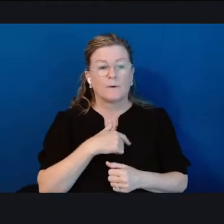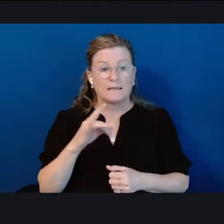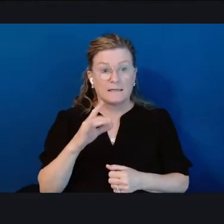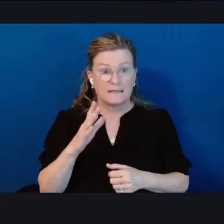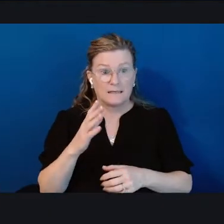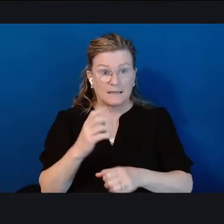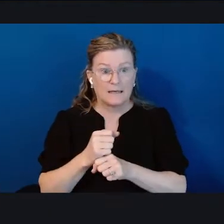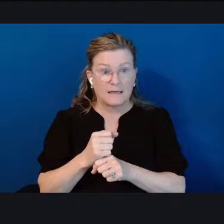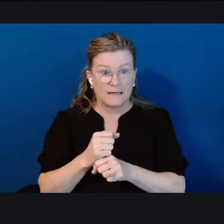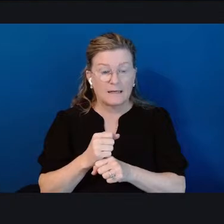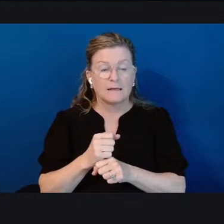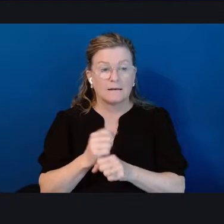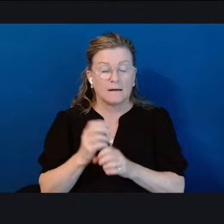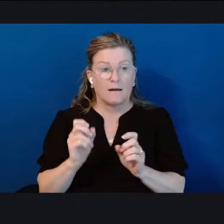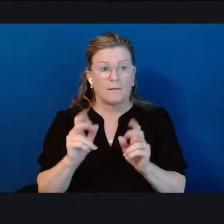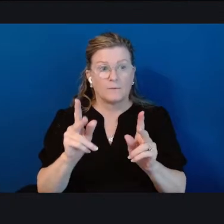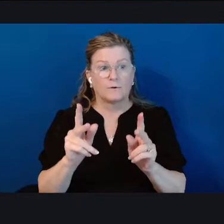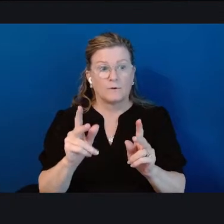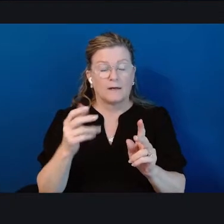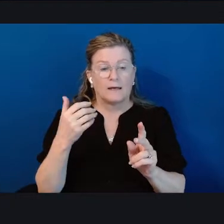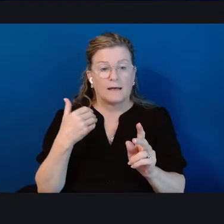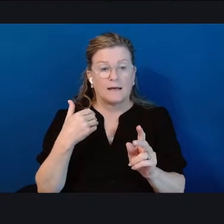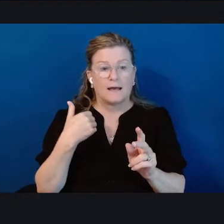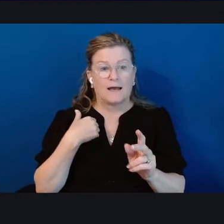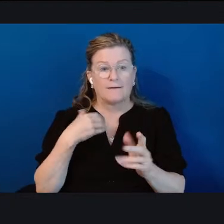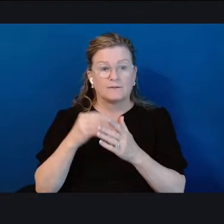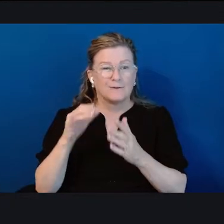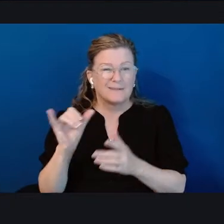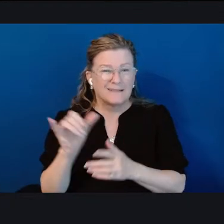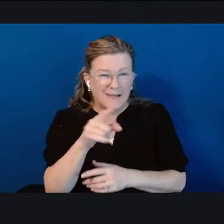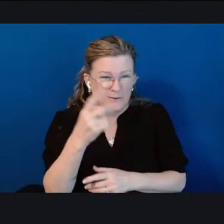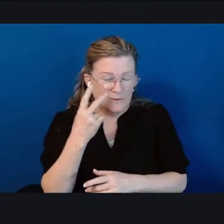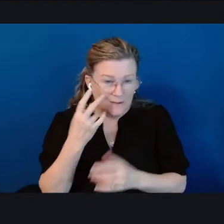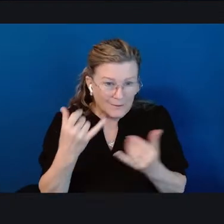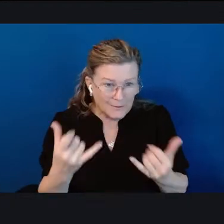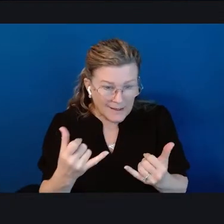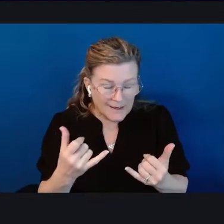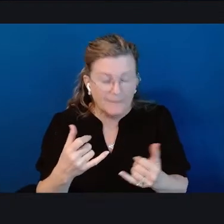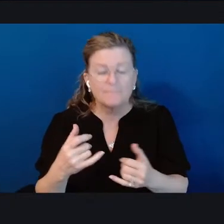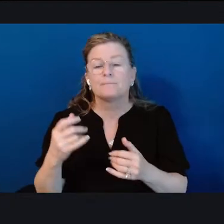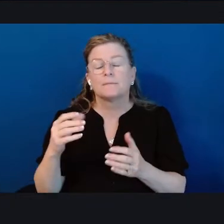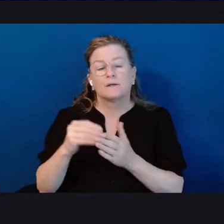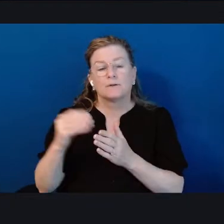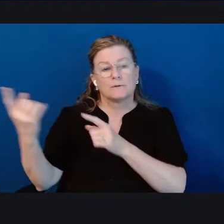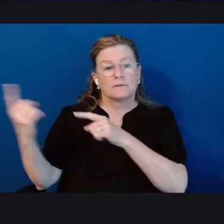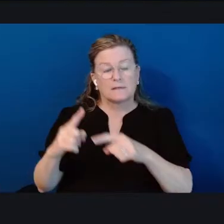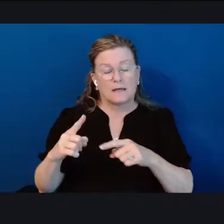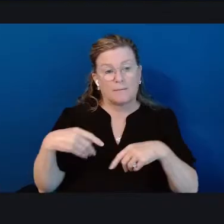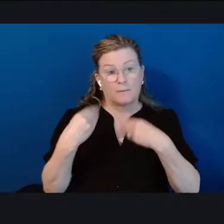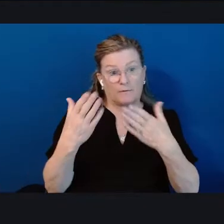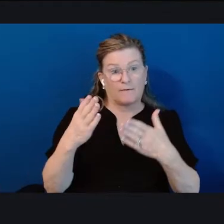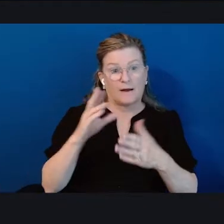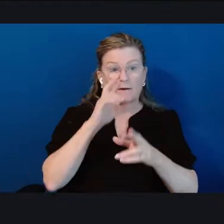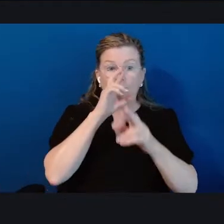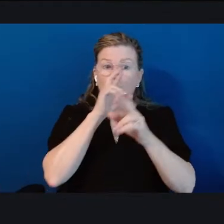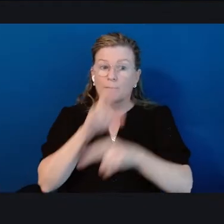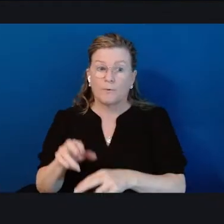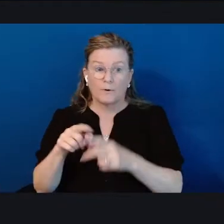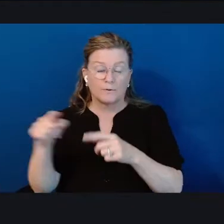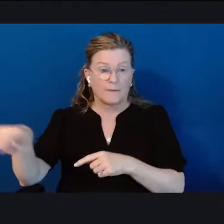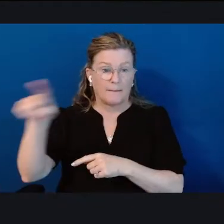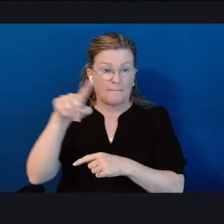get an opportunity to have students, much like you saw today, come and provide a report to